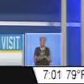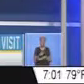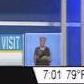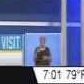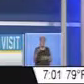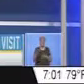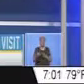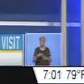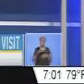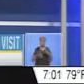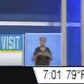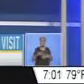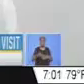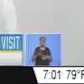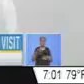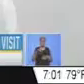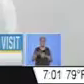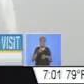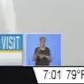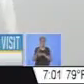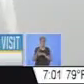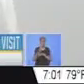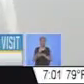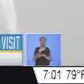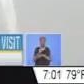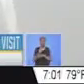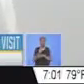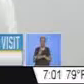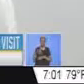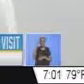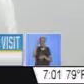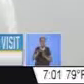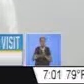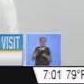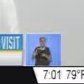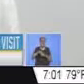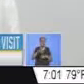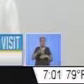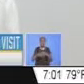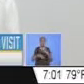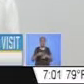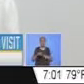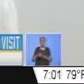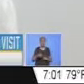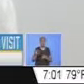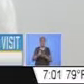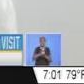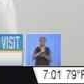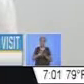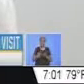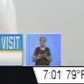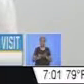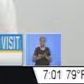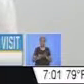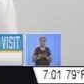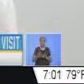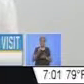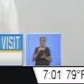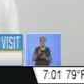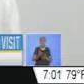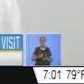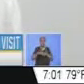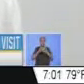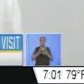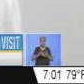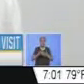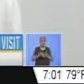Abaco. The government is in the process of executing a comprehensive and